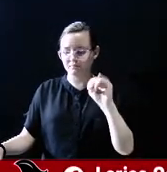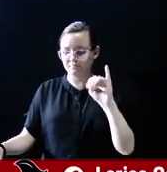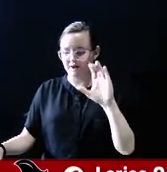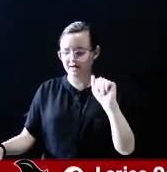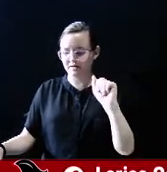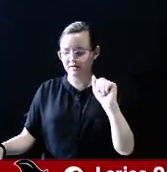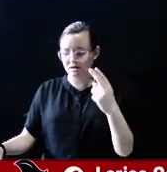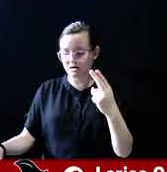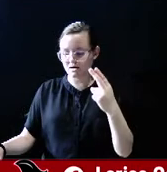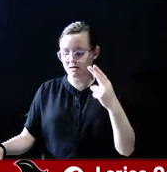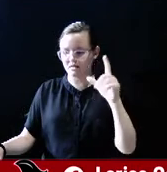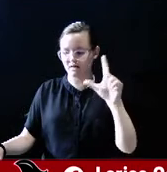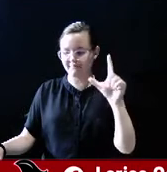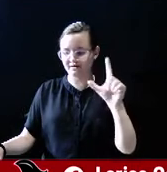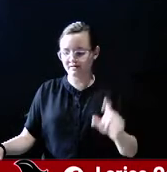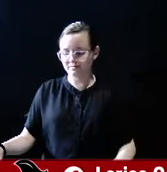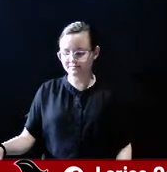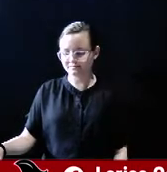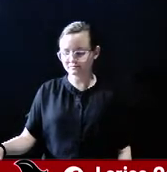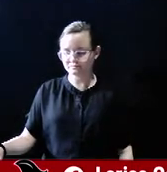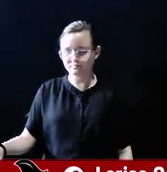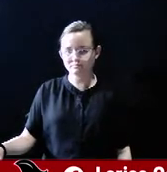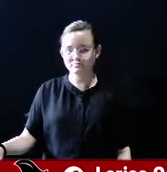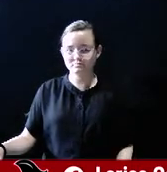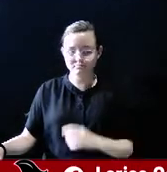Micah LaShawn Lofton.